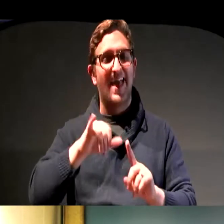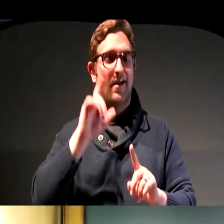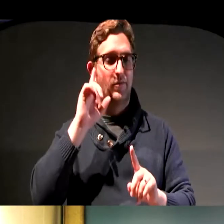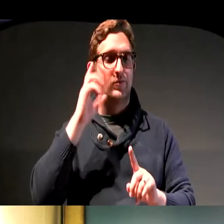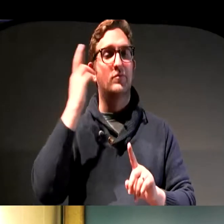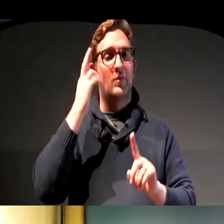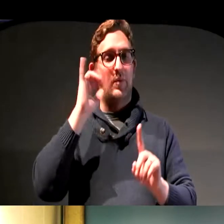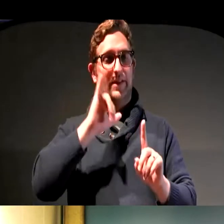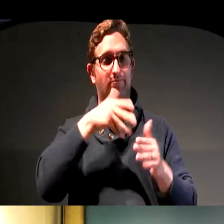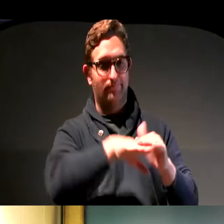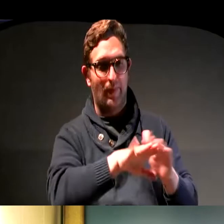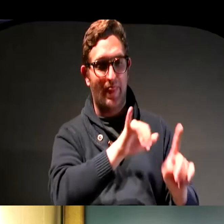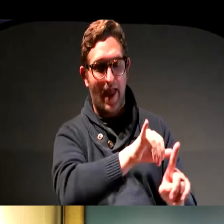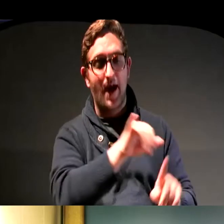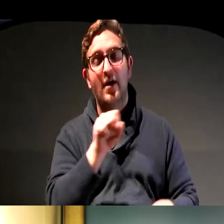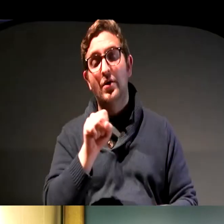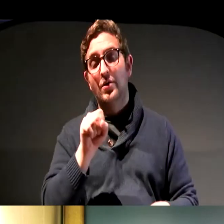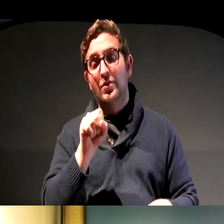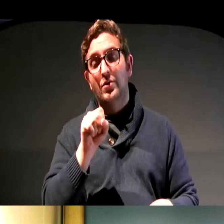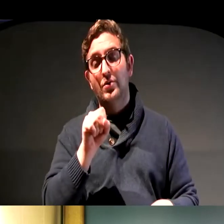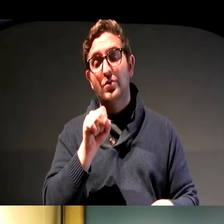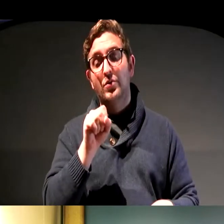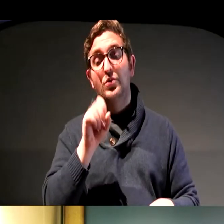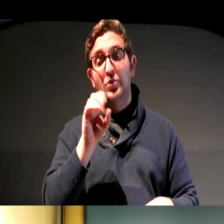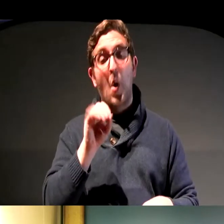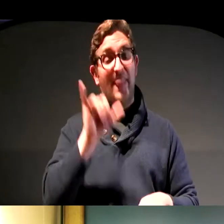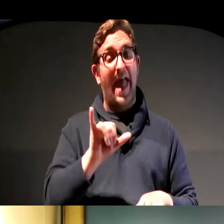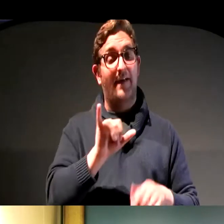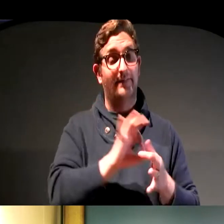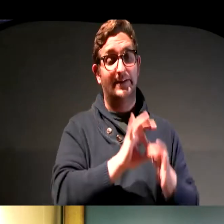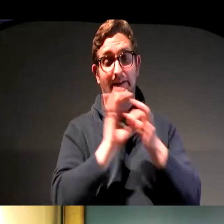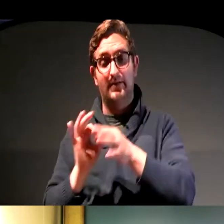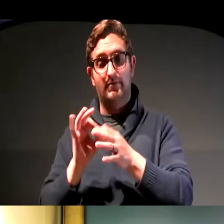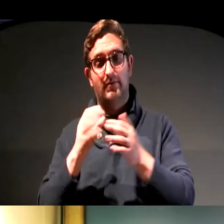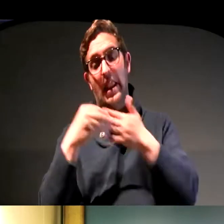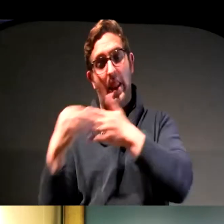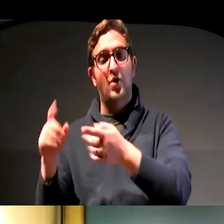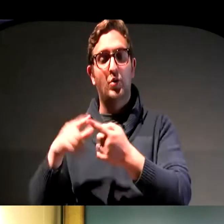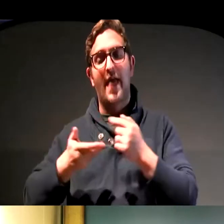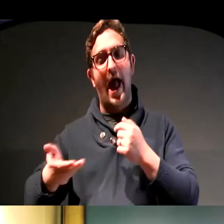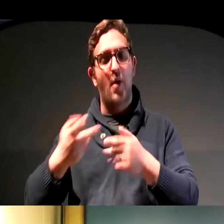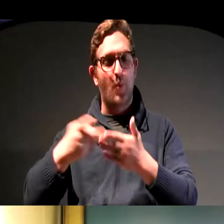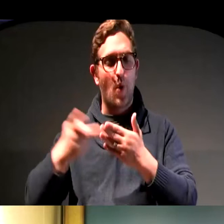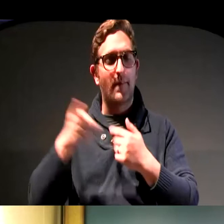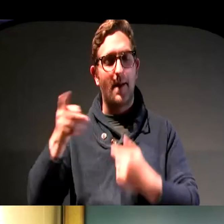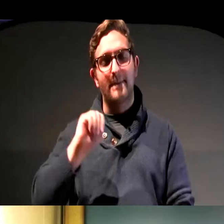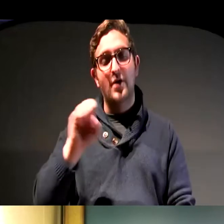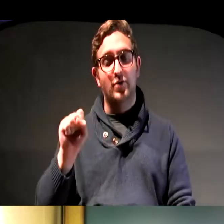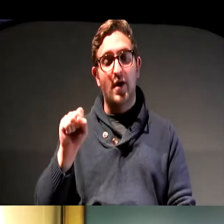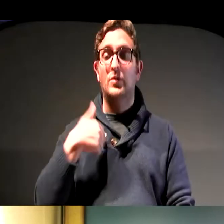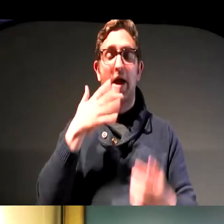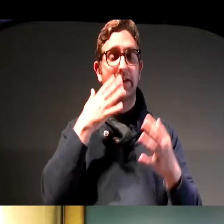up. And so it was kind of specifically the hiring program at Microsoft that spoke to me and made me decide to go back to school